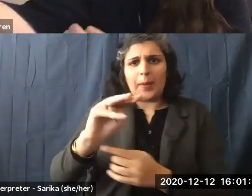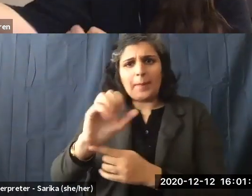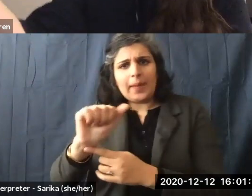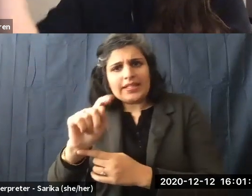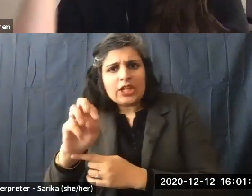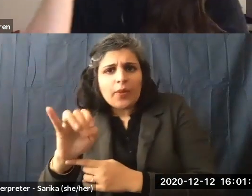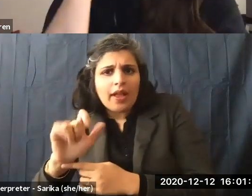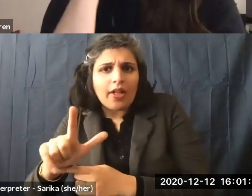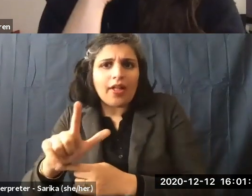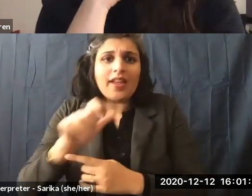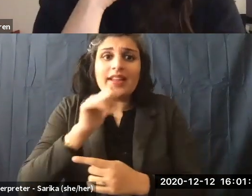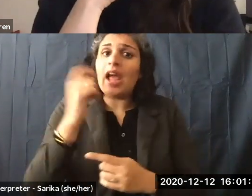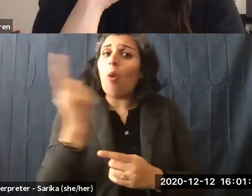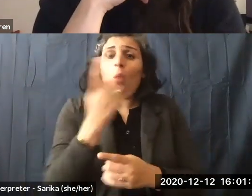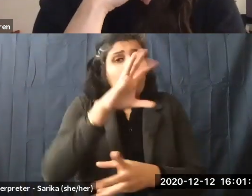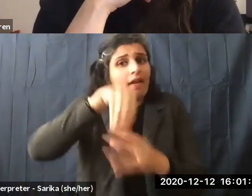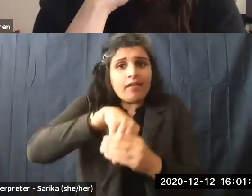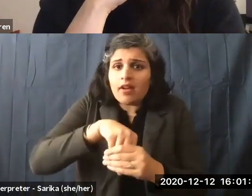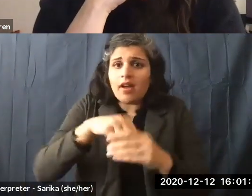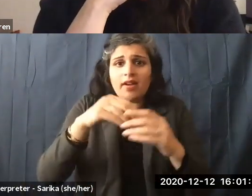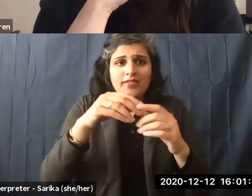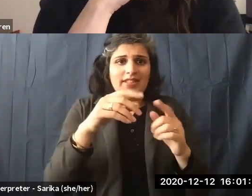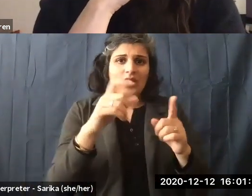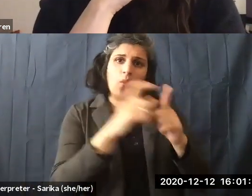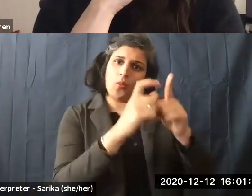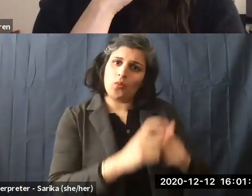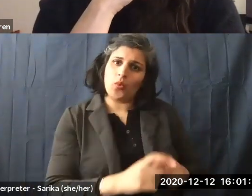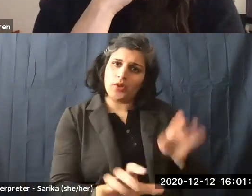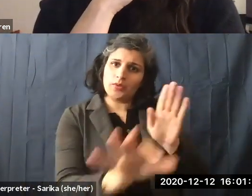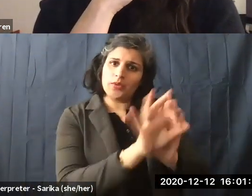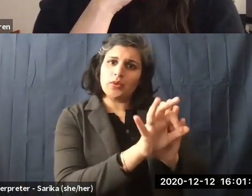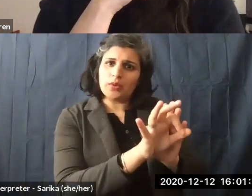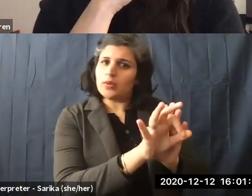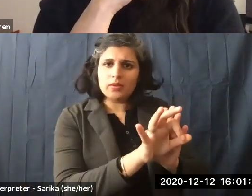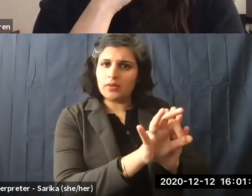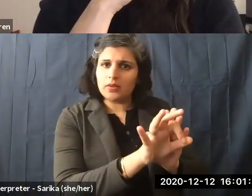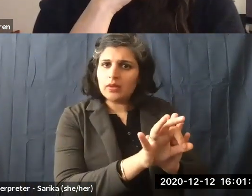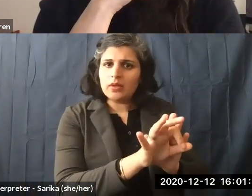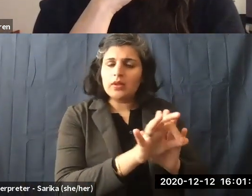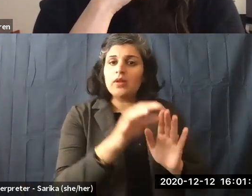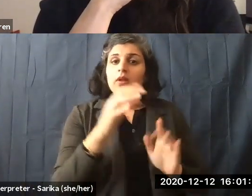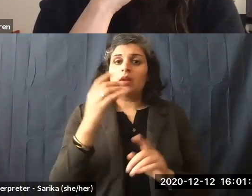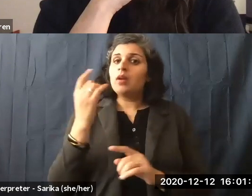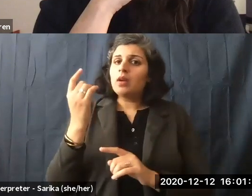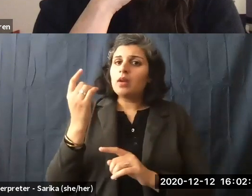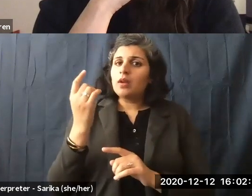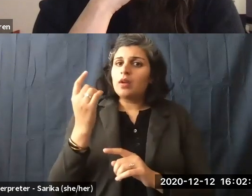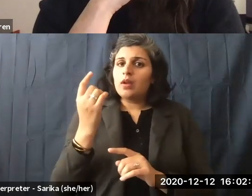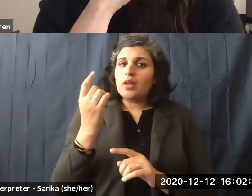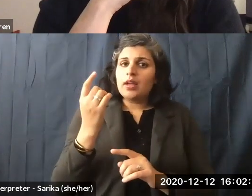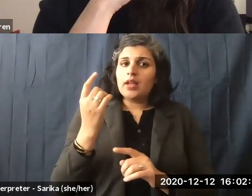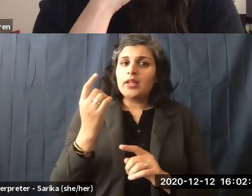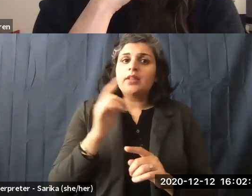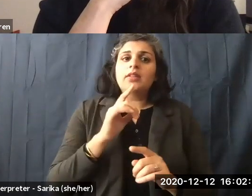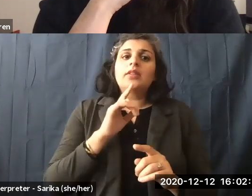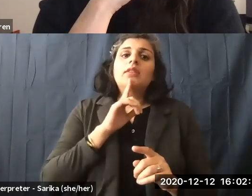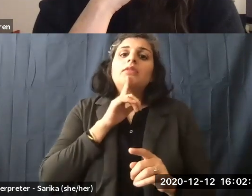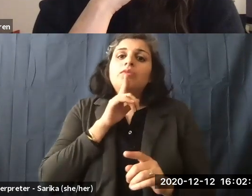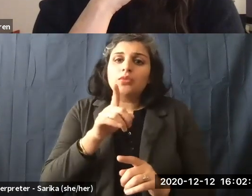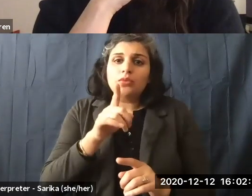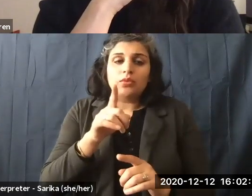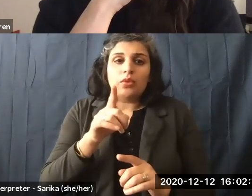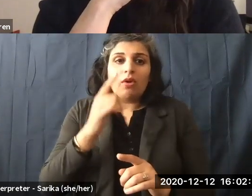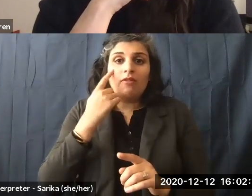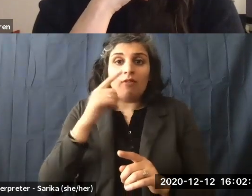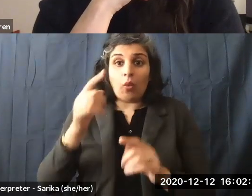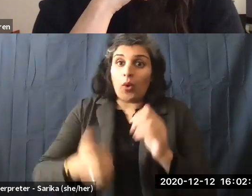rests solely in language. Um, I think that's true with, with most aspects of, of the art